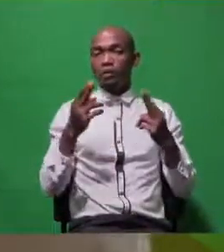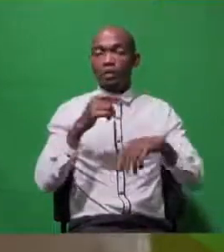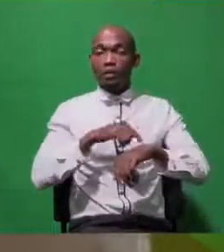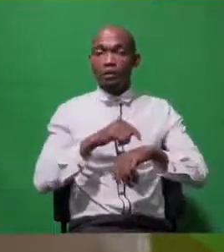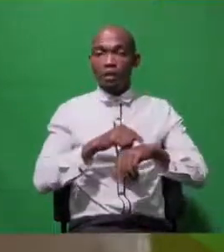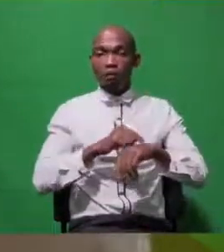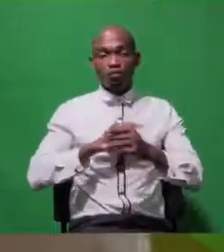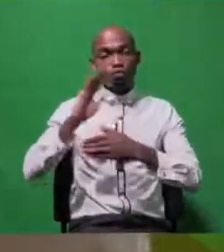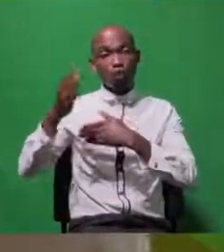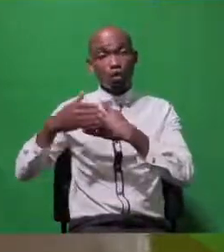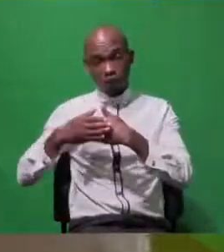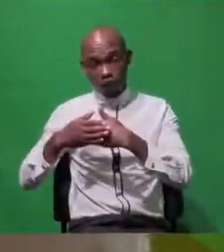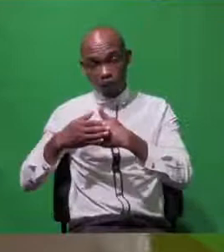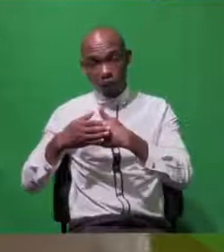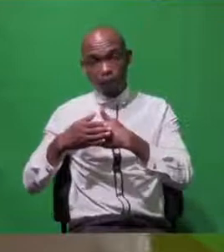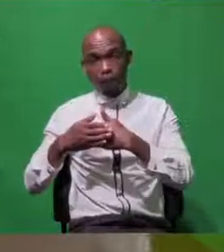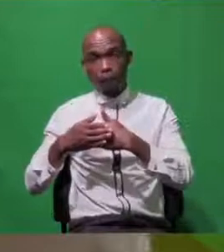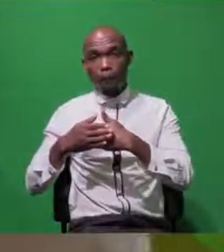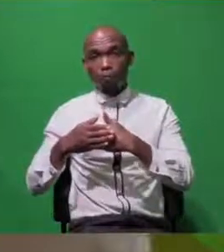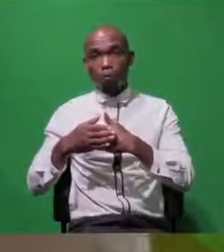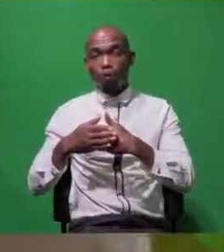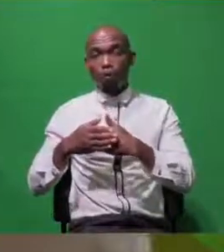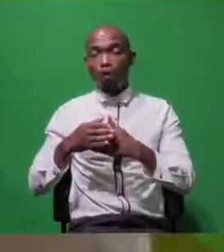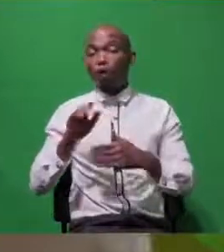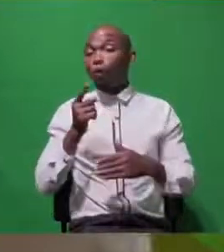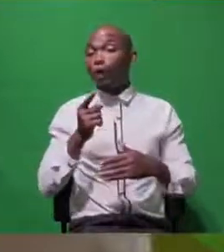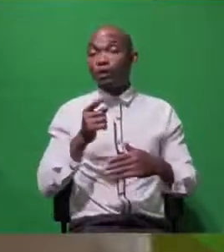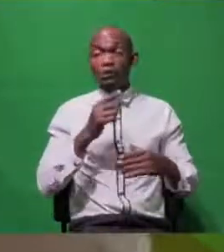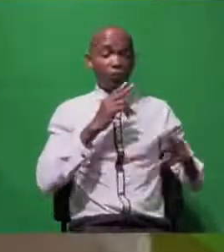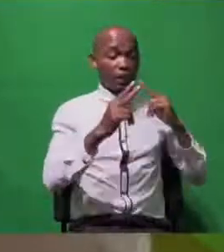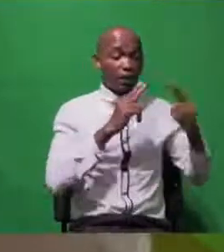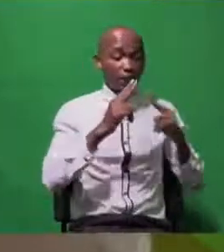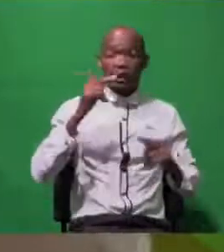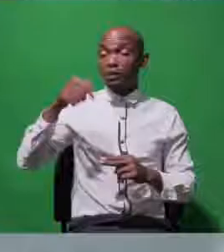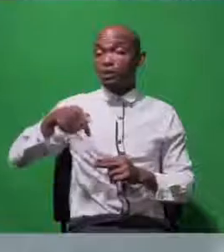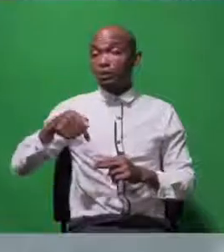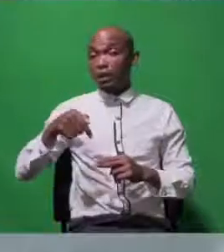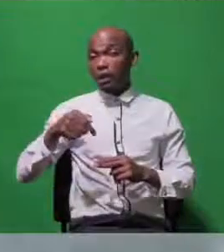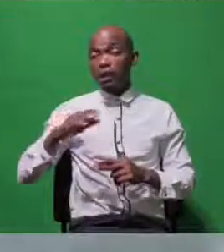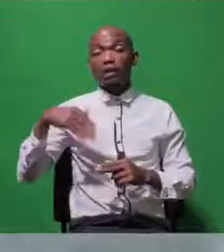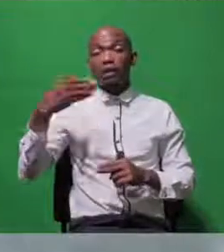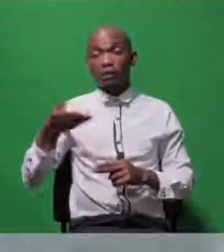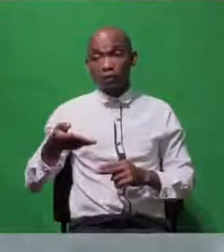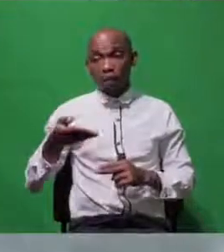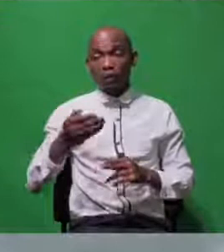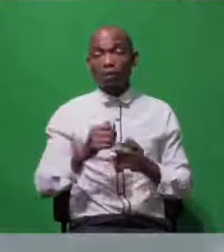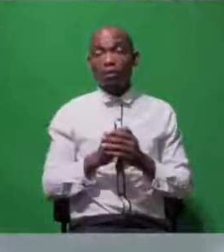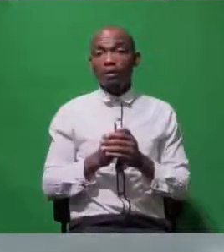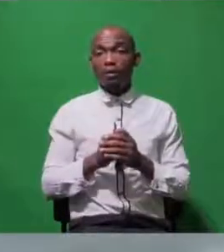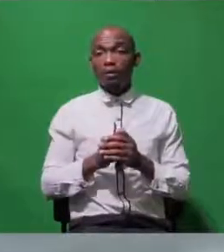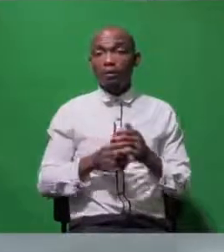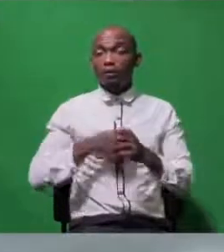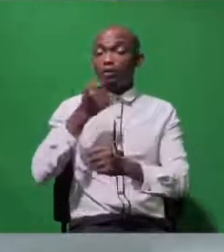to revise what we have discussed today, and then do